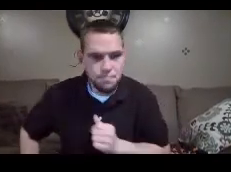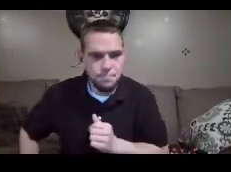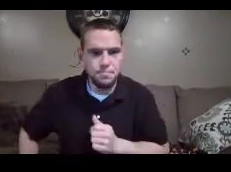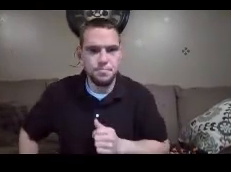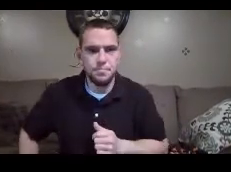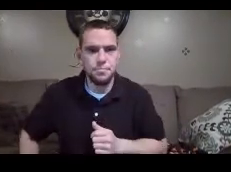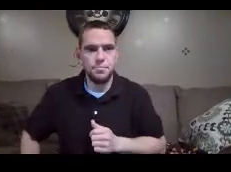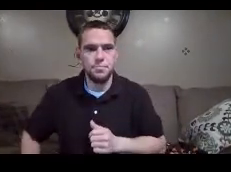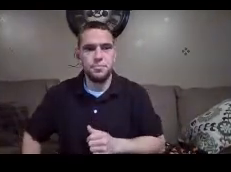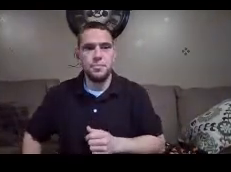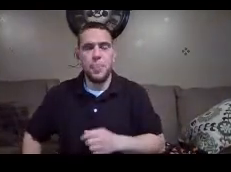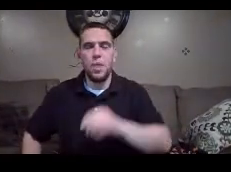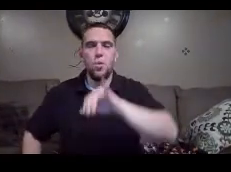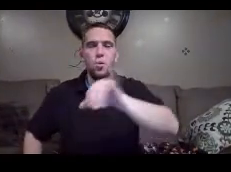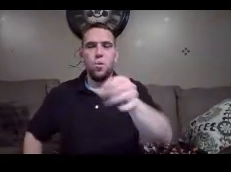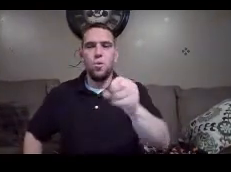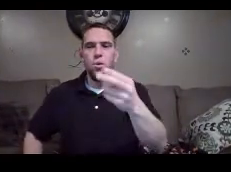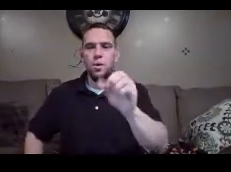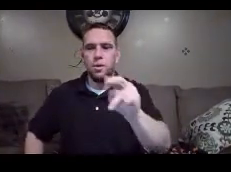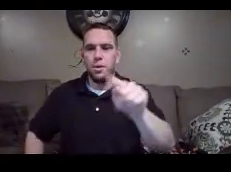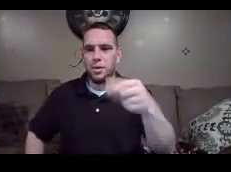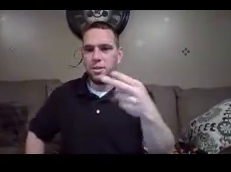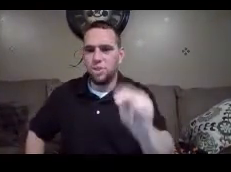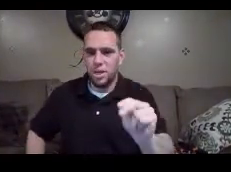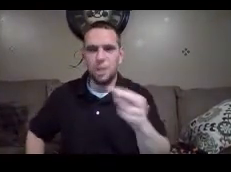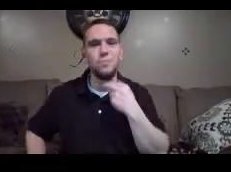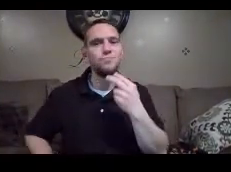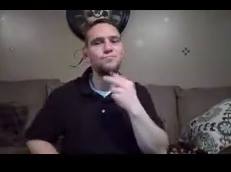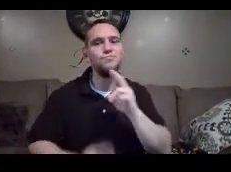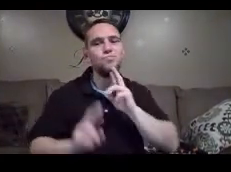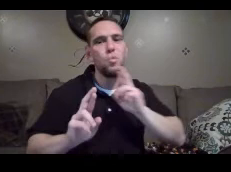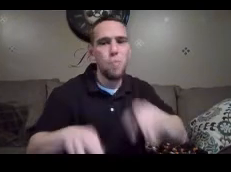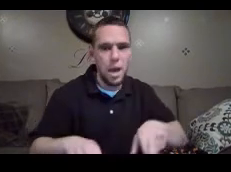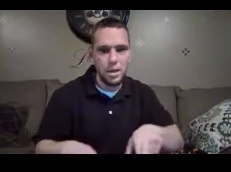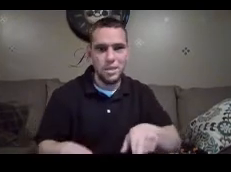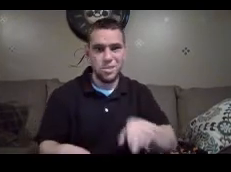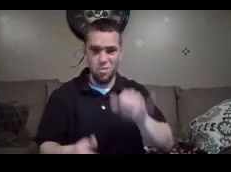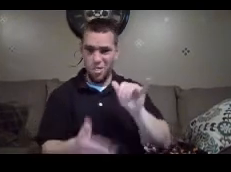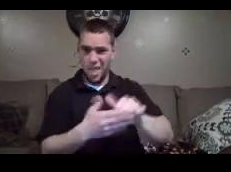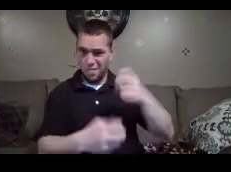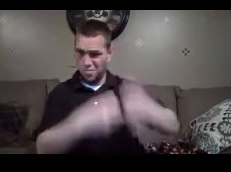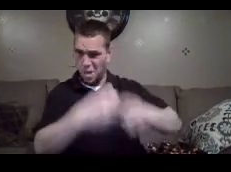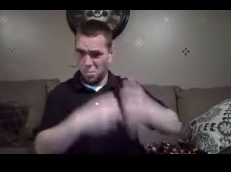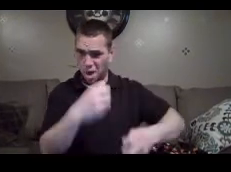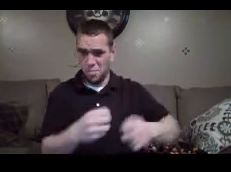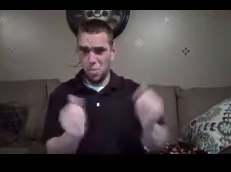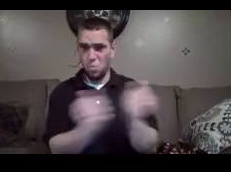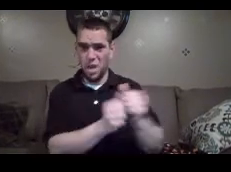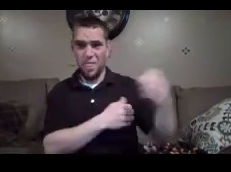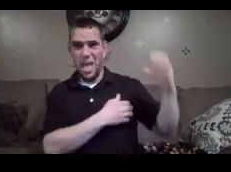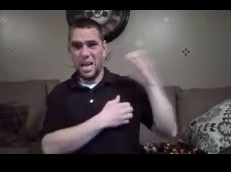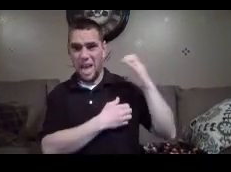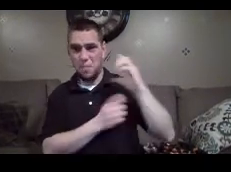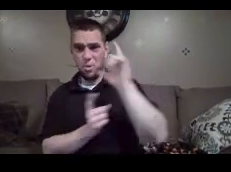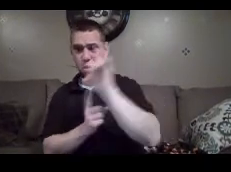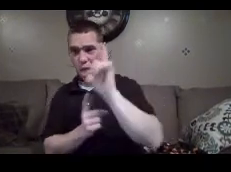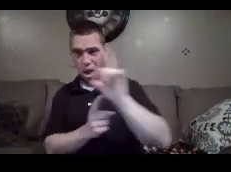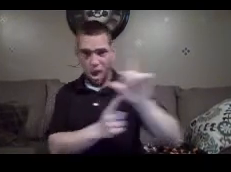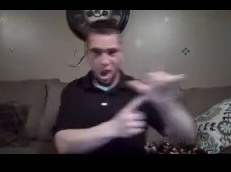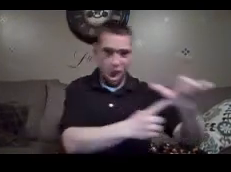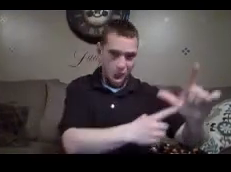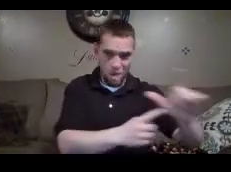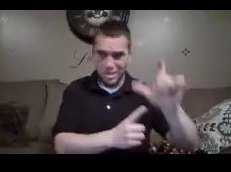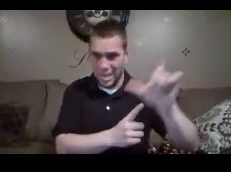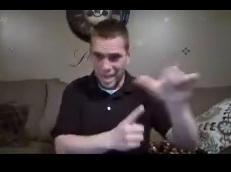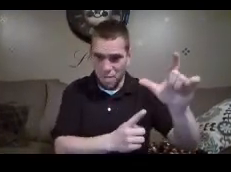So I've not experienced issues with the screen reader and capitalization. I think the main thing it goes off of, if it's reading text, is